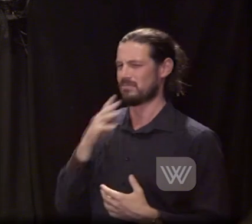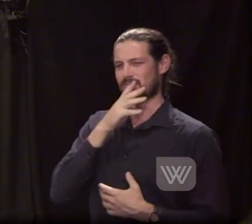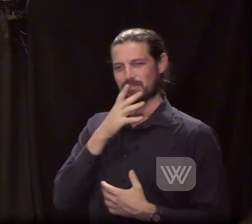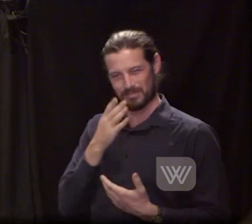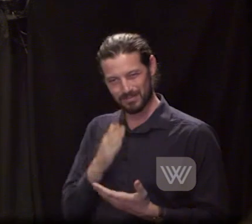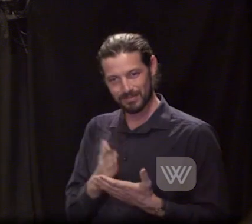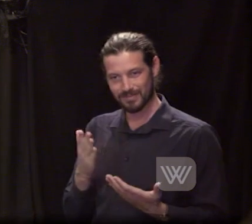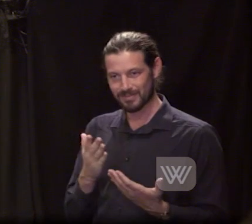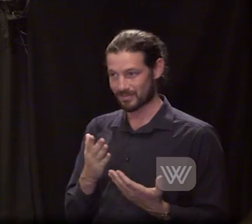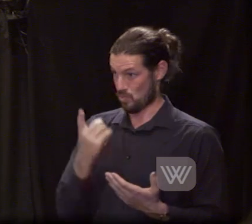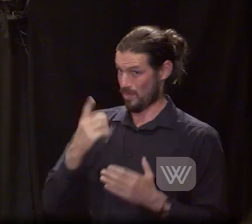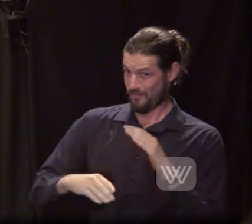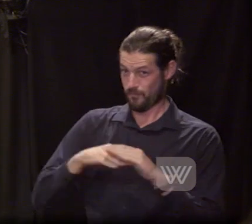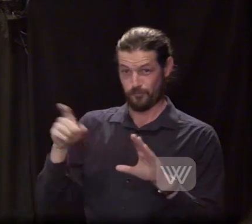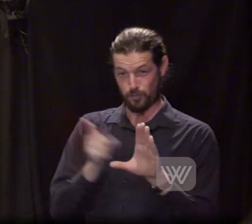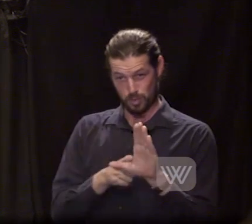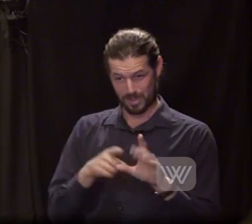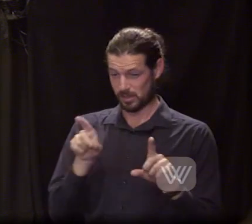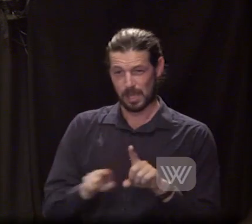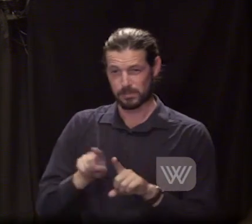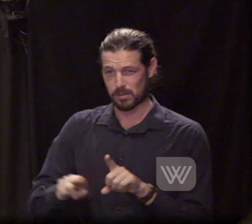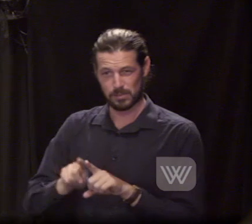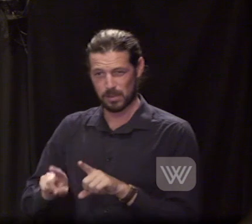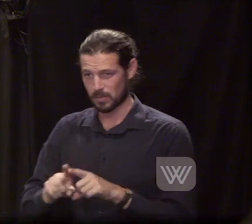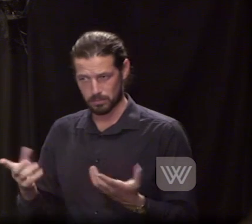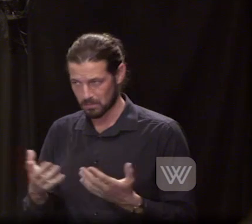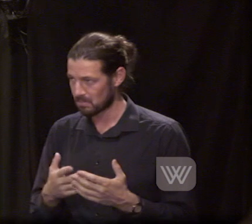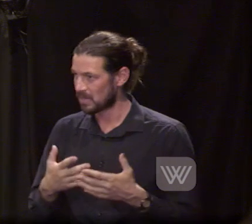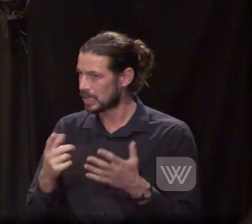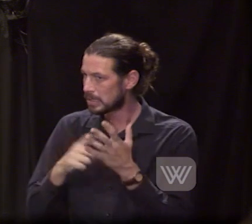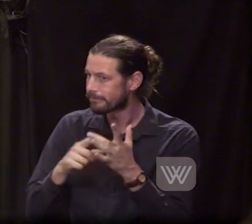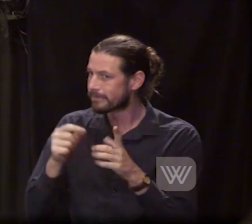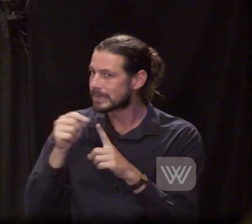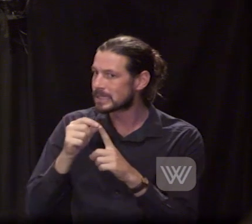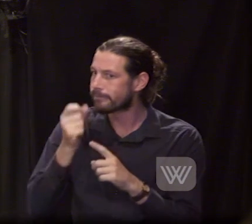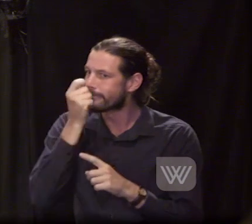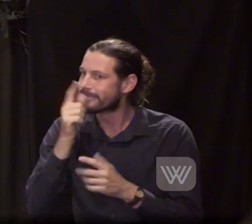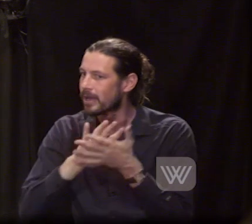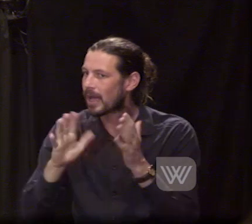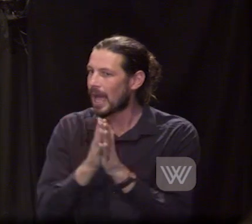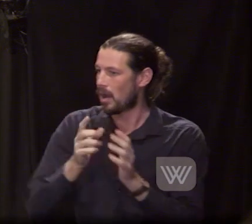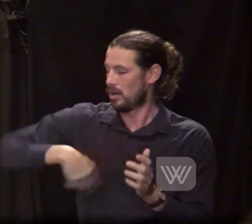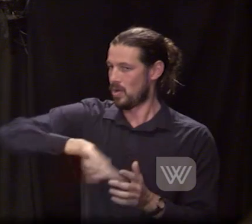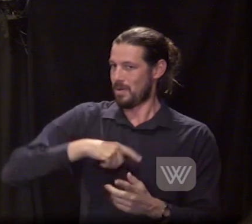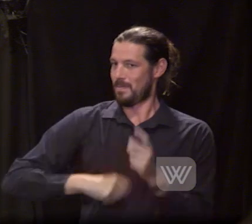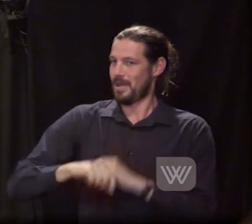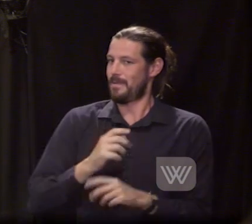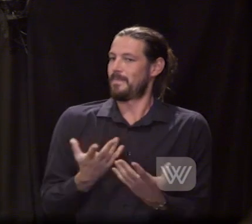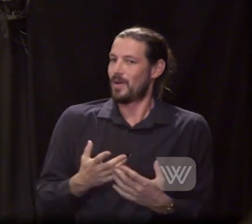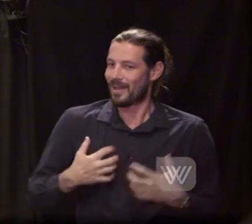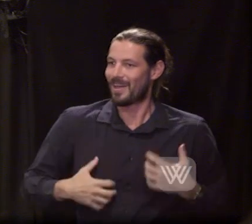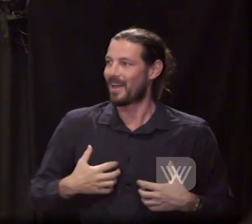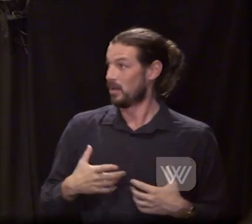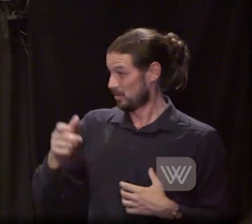months and year and ultimately a year. Have you got any tips to share of how we could all do that? Because some of my daily tasks kind of kill